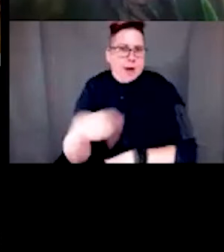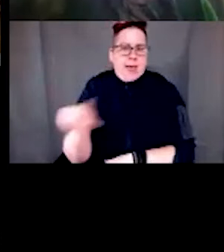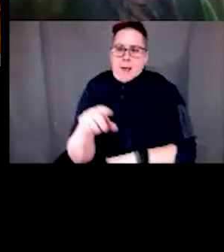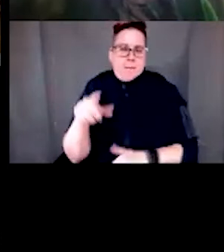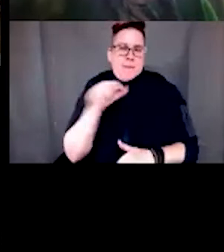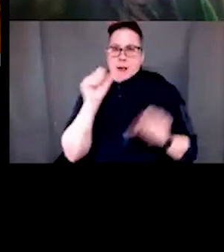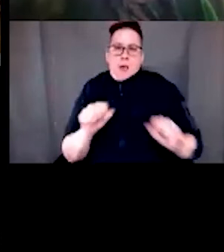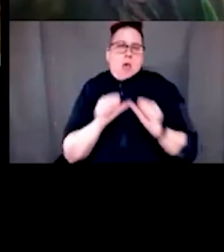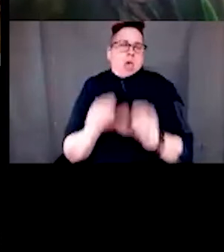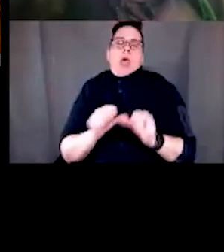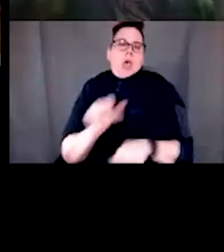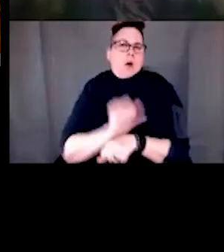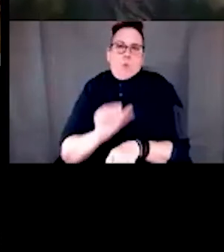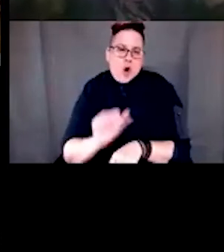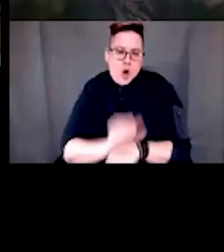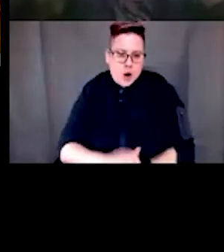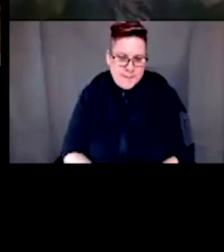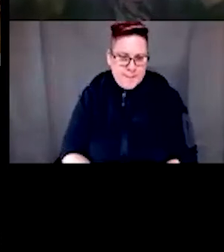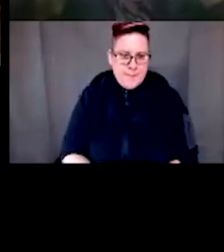we look at the